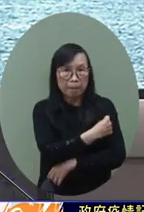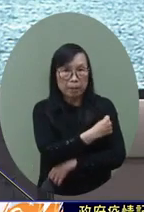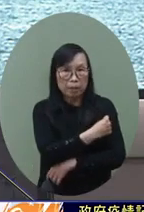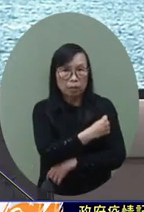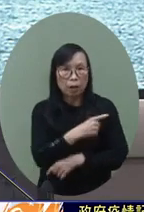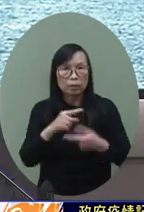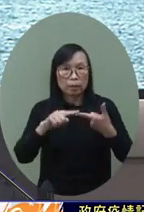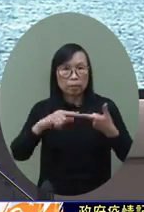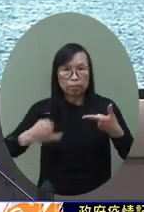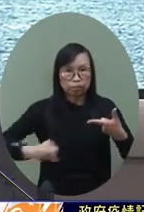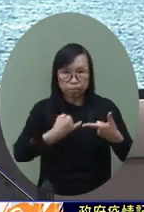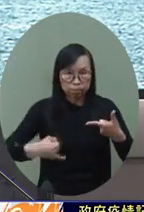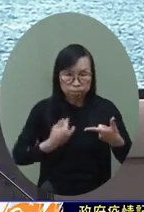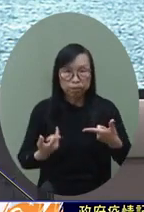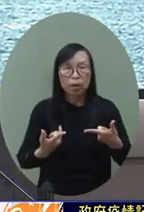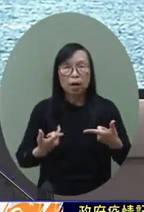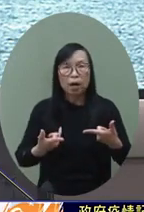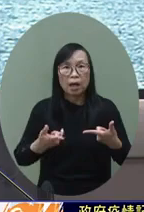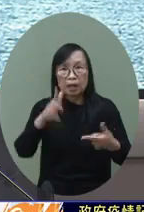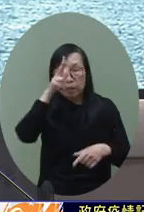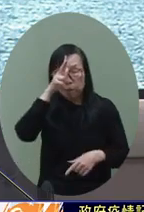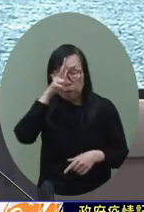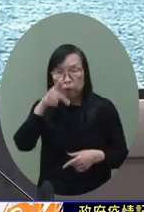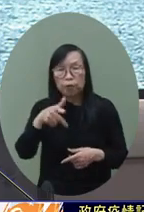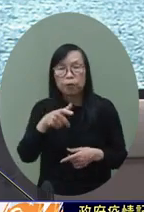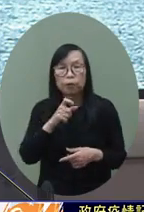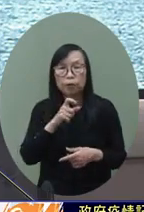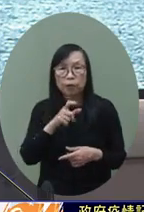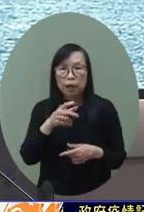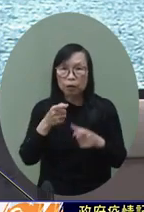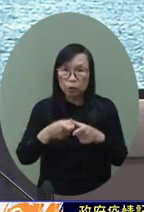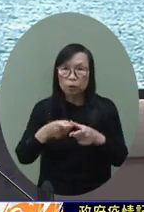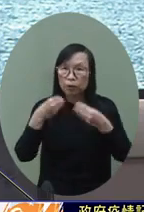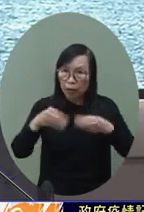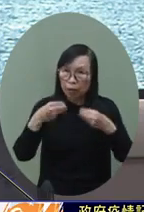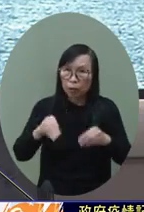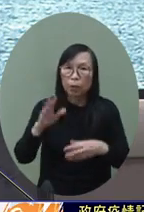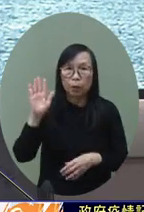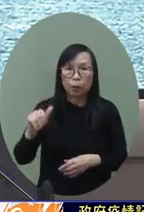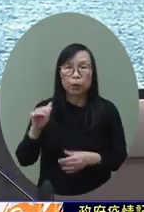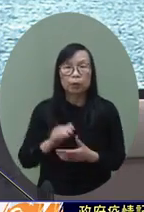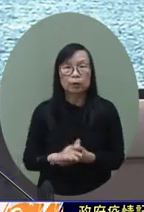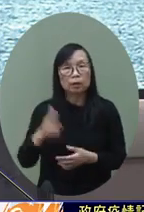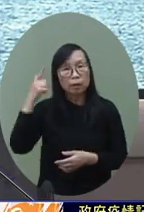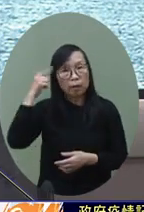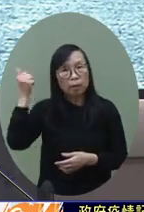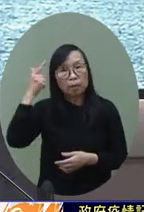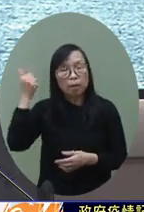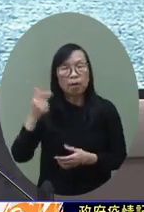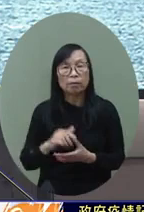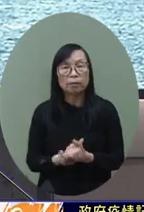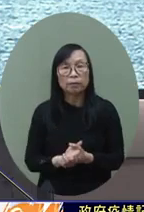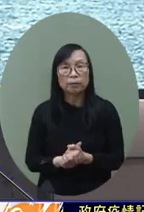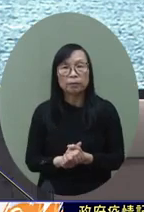and the government will try very hard to educate the public and also various sectors like the